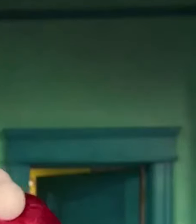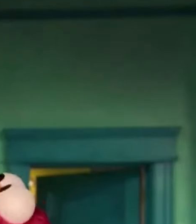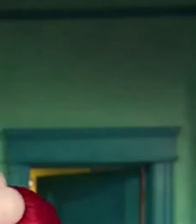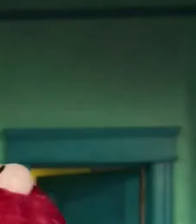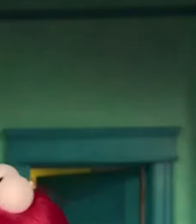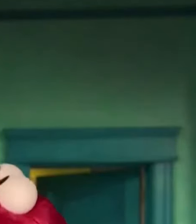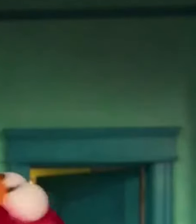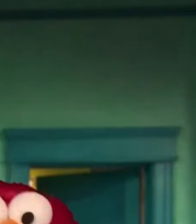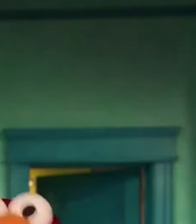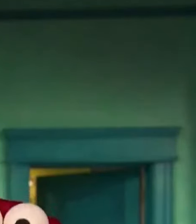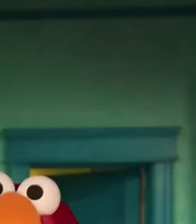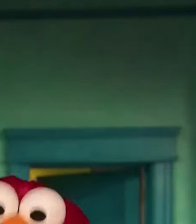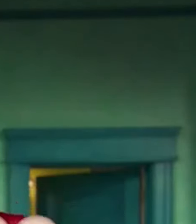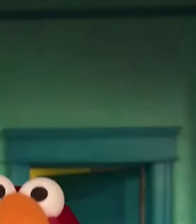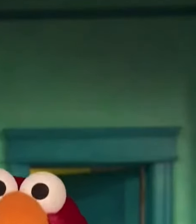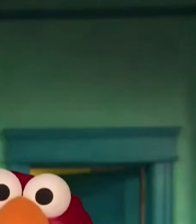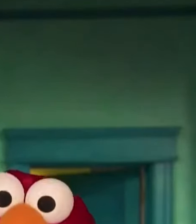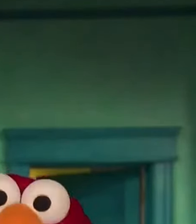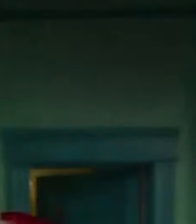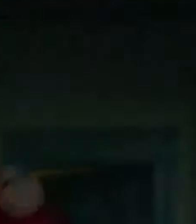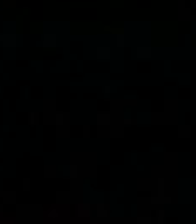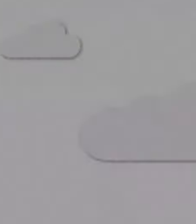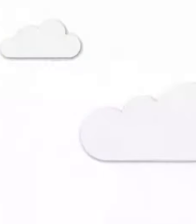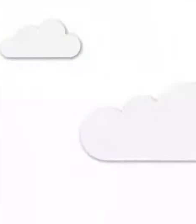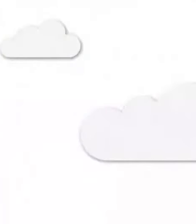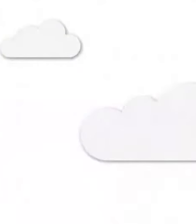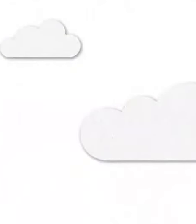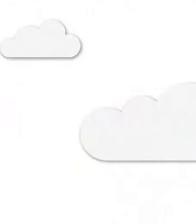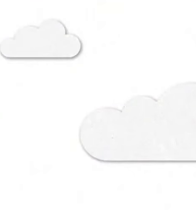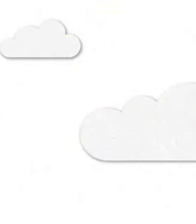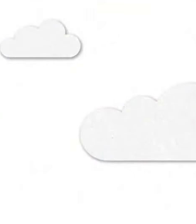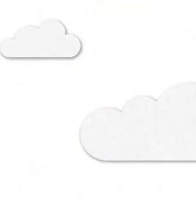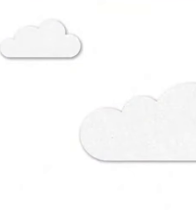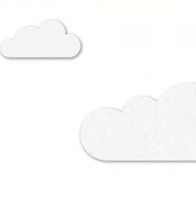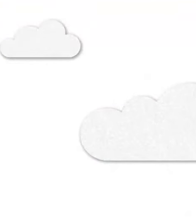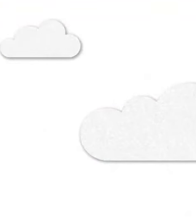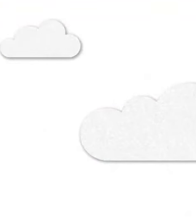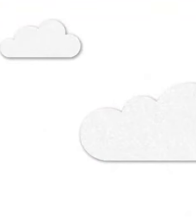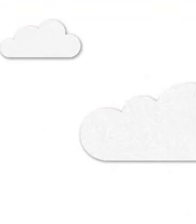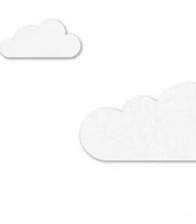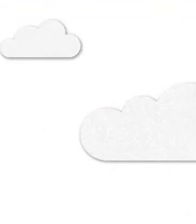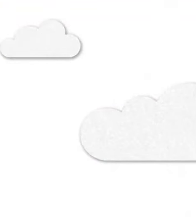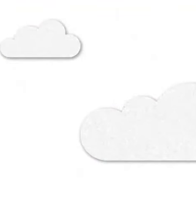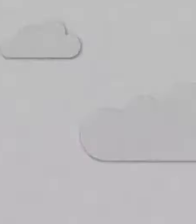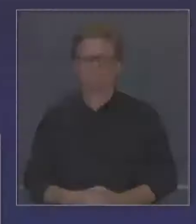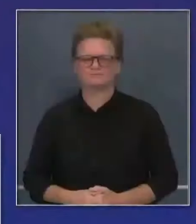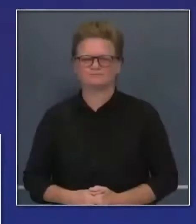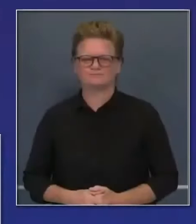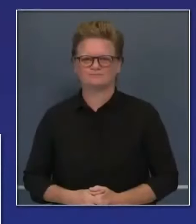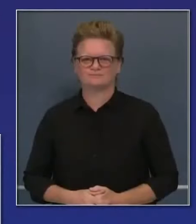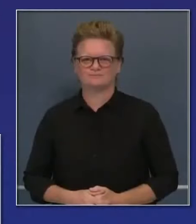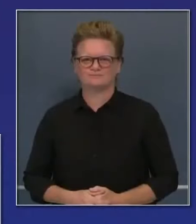on, Daddy. It's time for school at home. Caring for each other because we are all in this